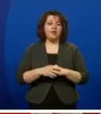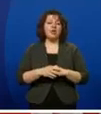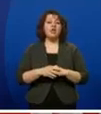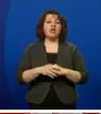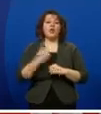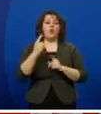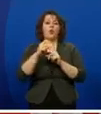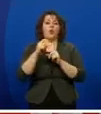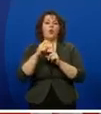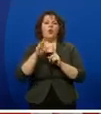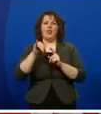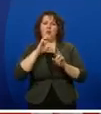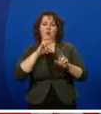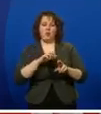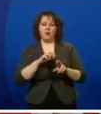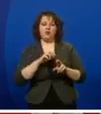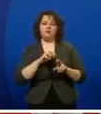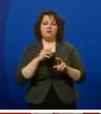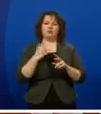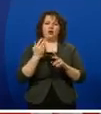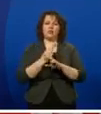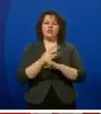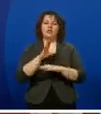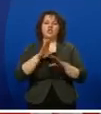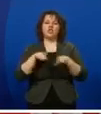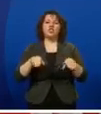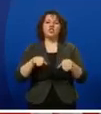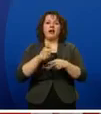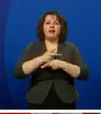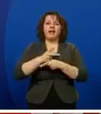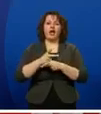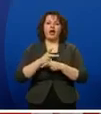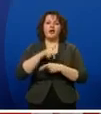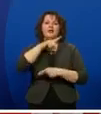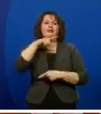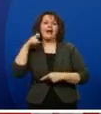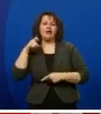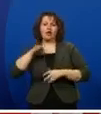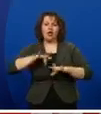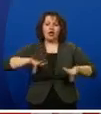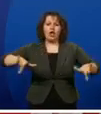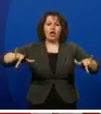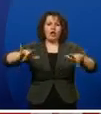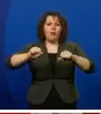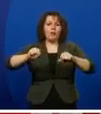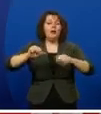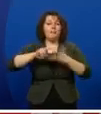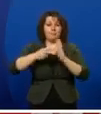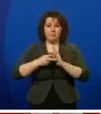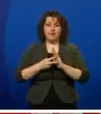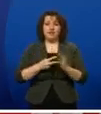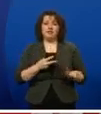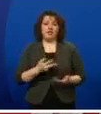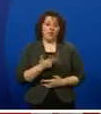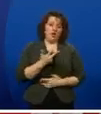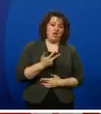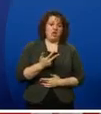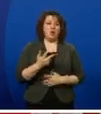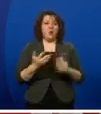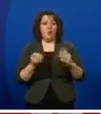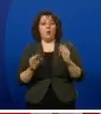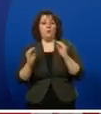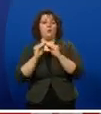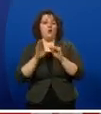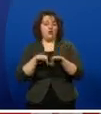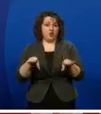report uses is child care desert. This means that there are 3 or more children that need care